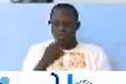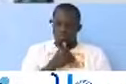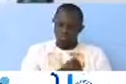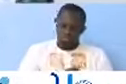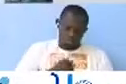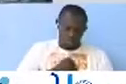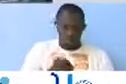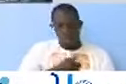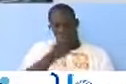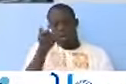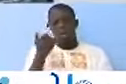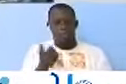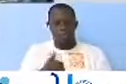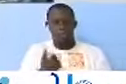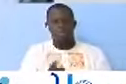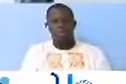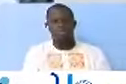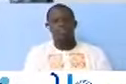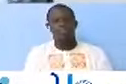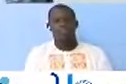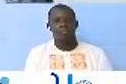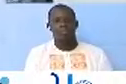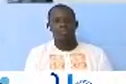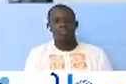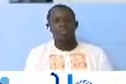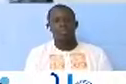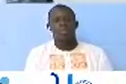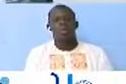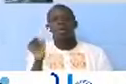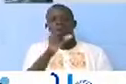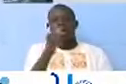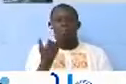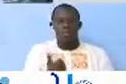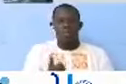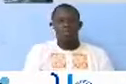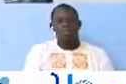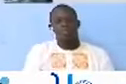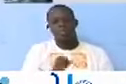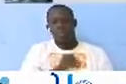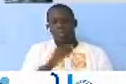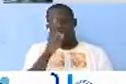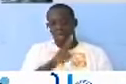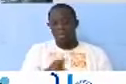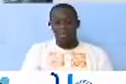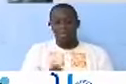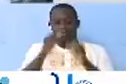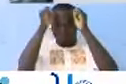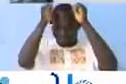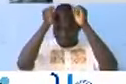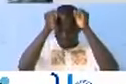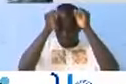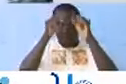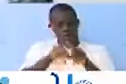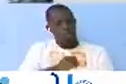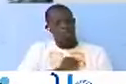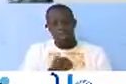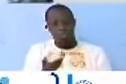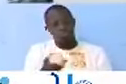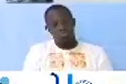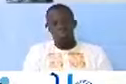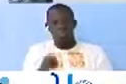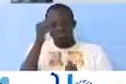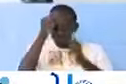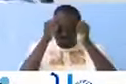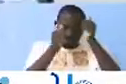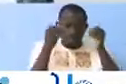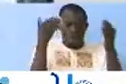some people. Some people are there, they come and carry them on their heads themselves. So that they